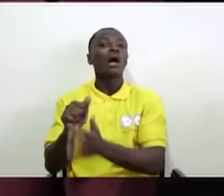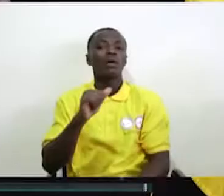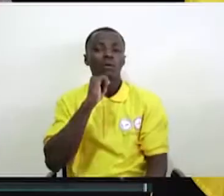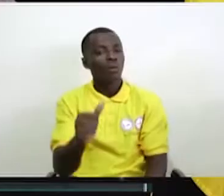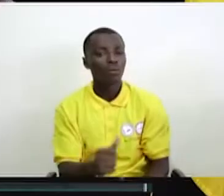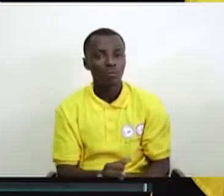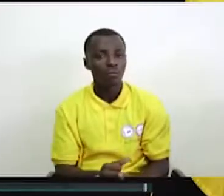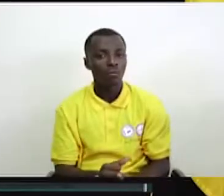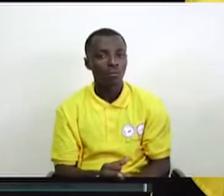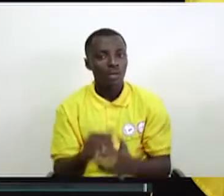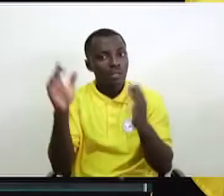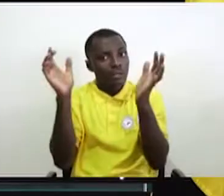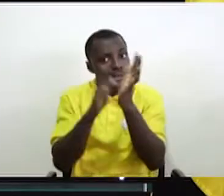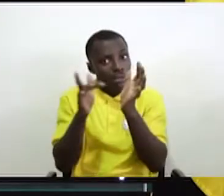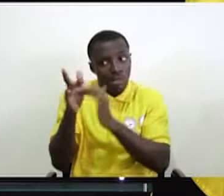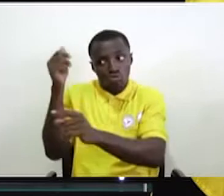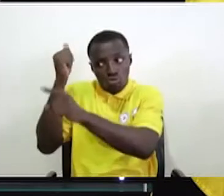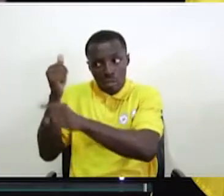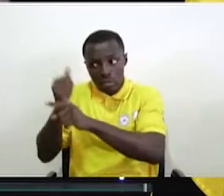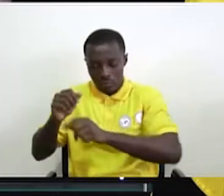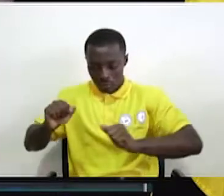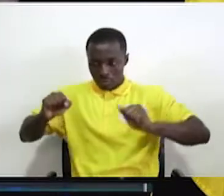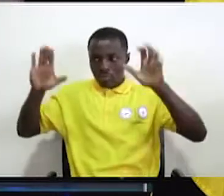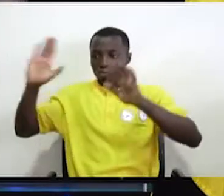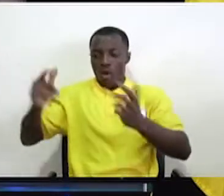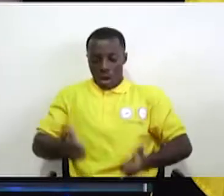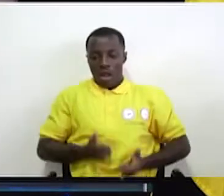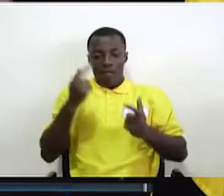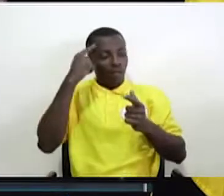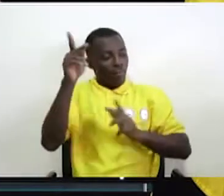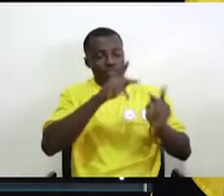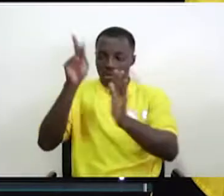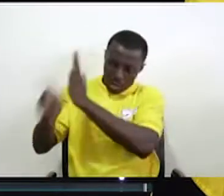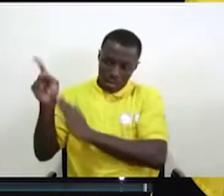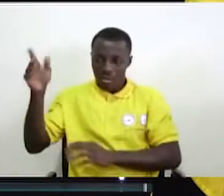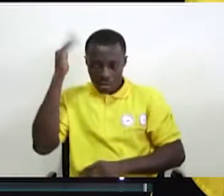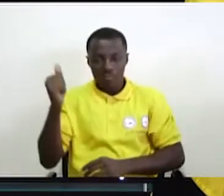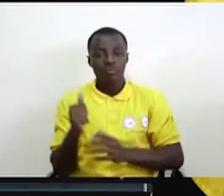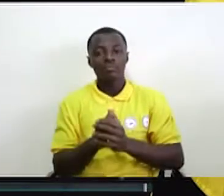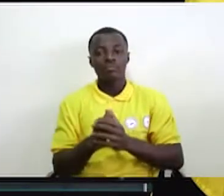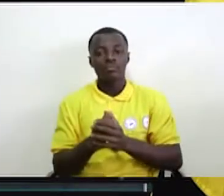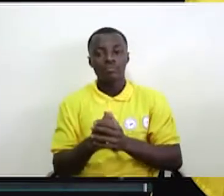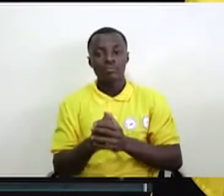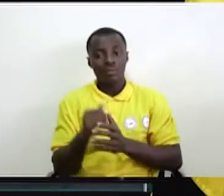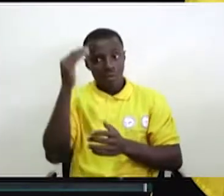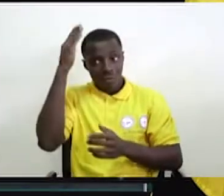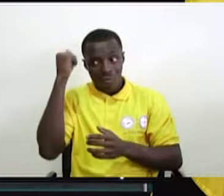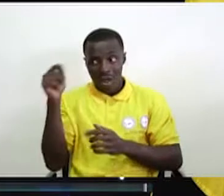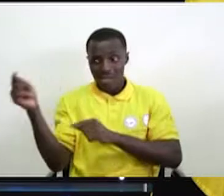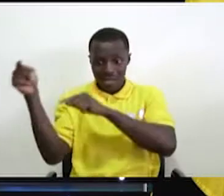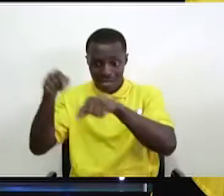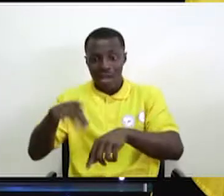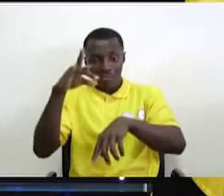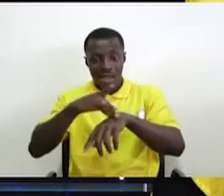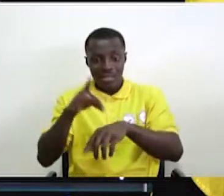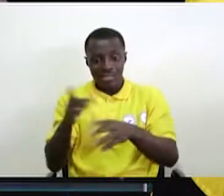He gave himself up to be killed. On one kasa de ne hum mai say won kum no. Because he came into this world to suffer and to